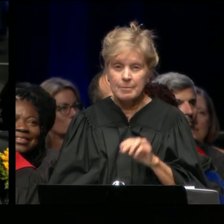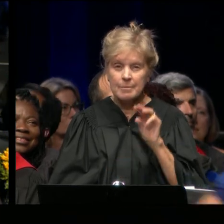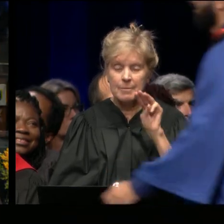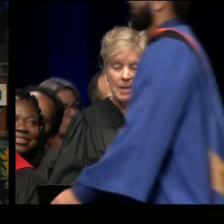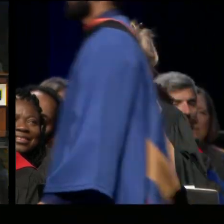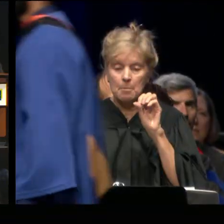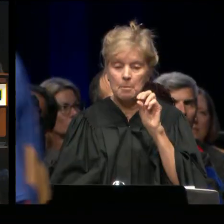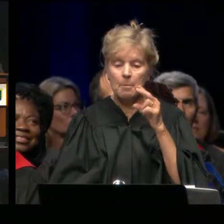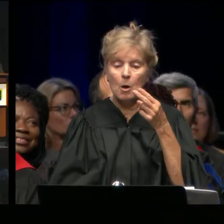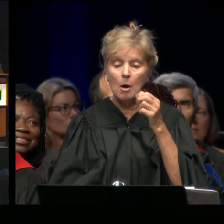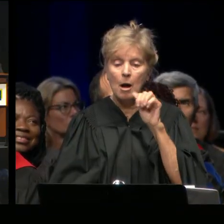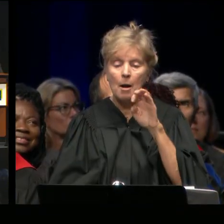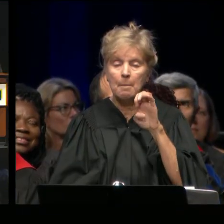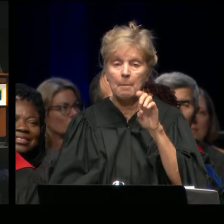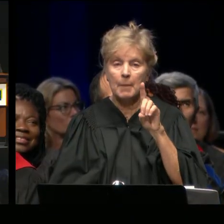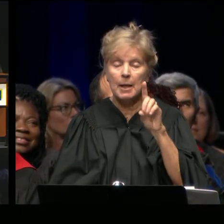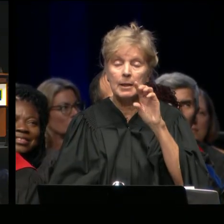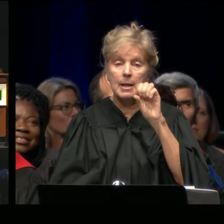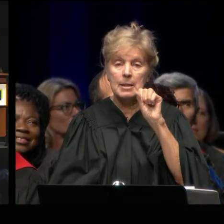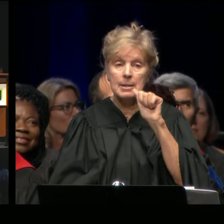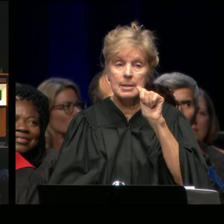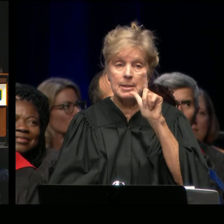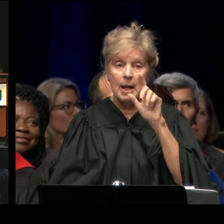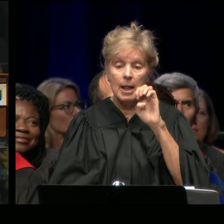Muhammad Saleh with distinction.